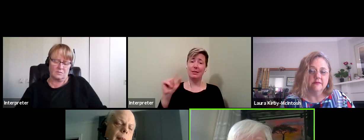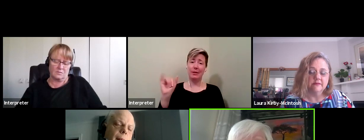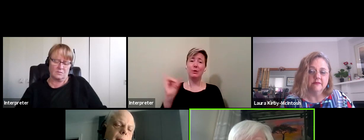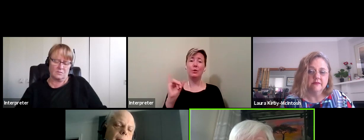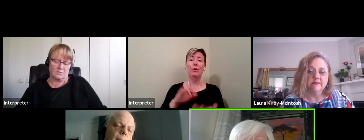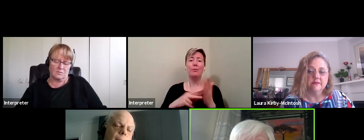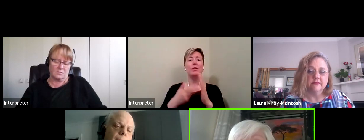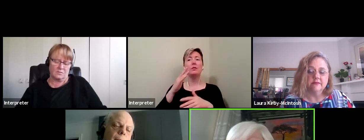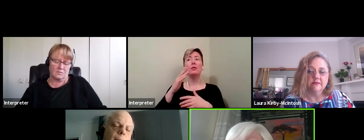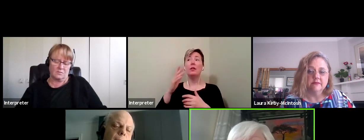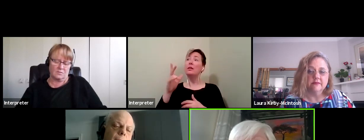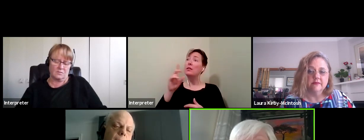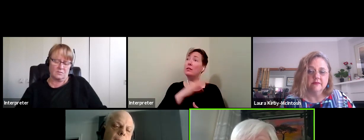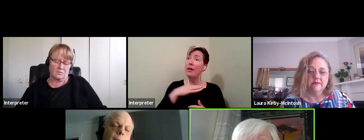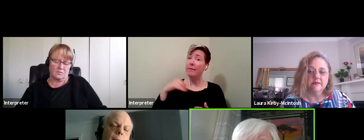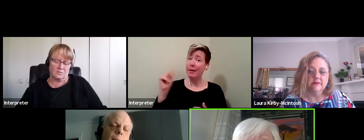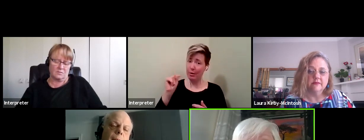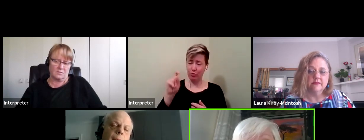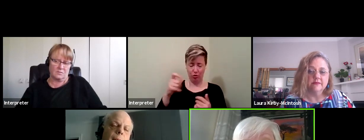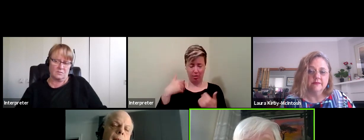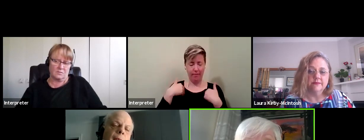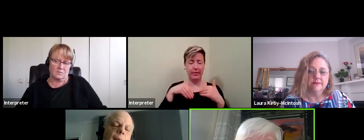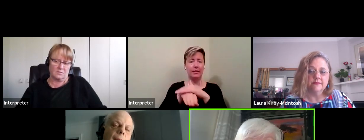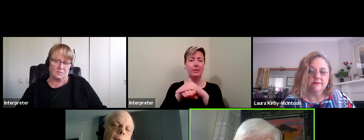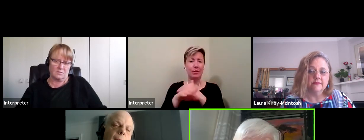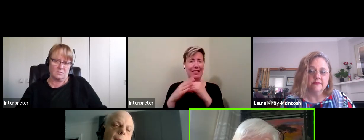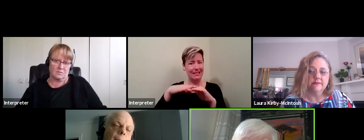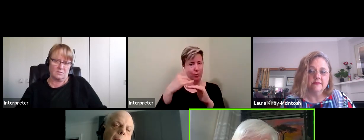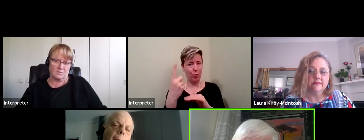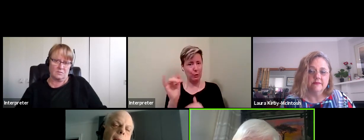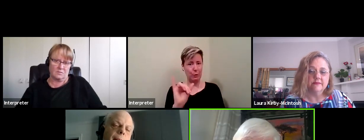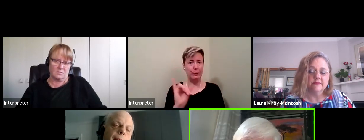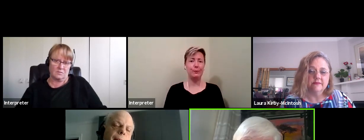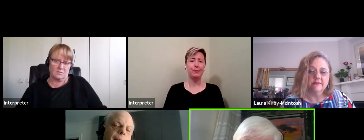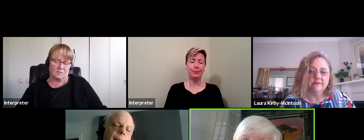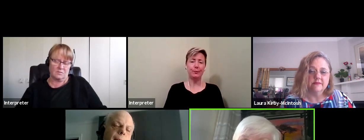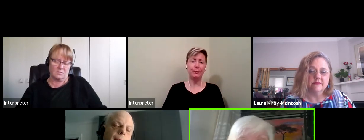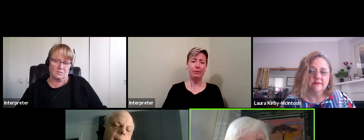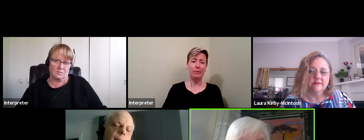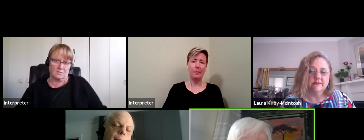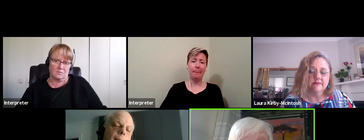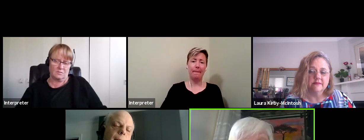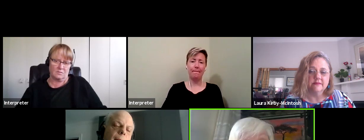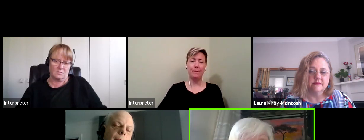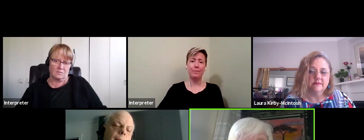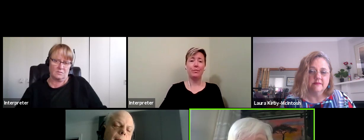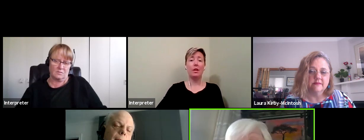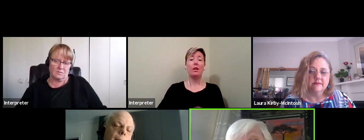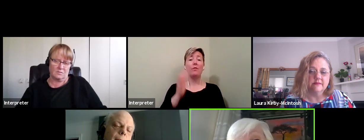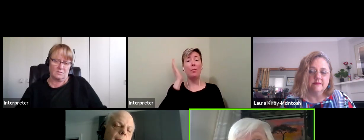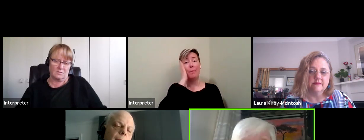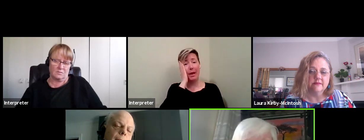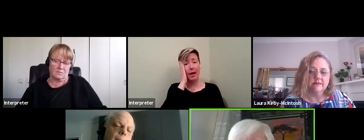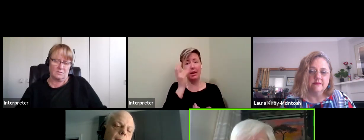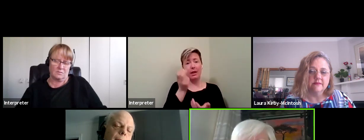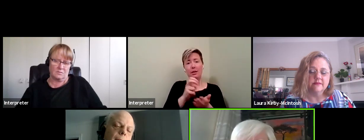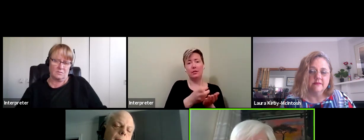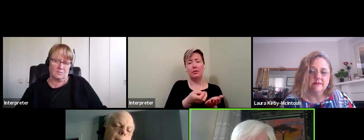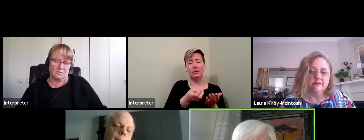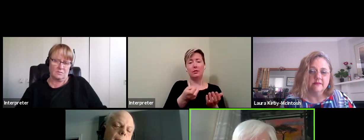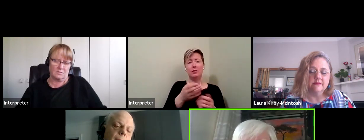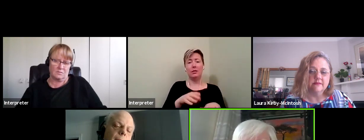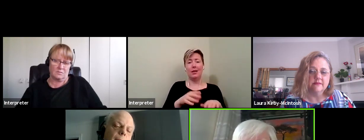be accessible or an accessible porta potty. The eighth thing is the bed transfer height. So when people talk about, well, we